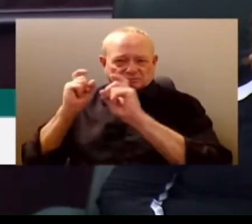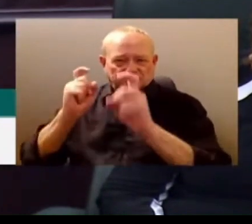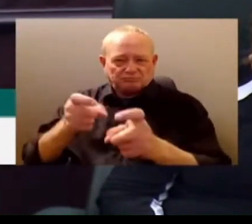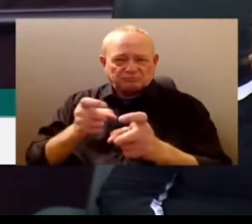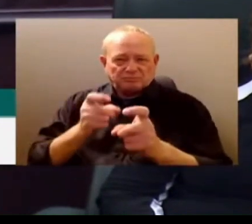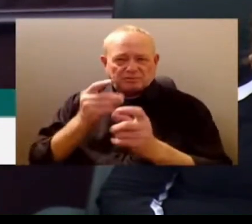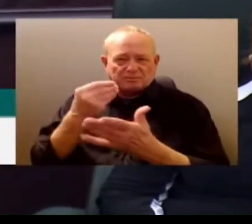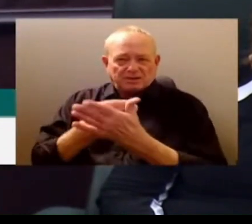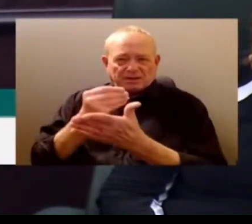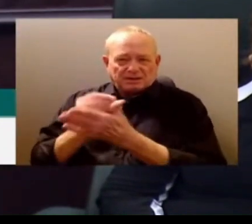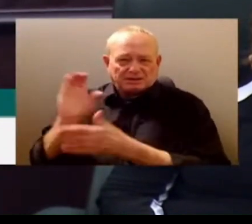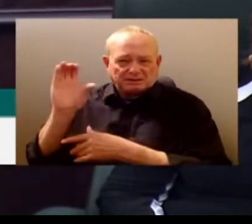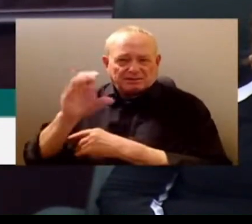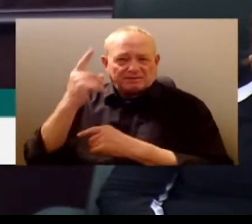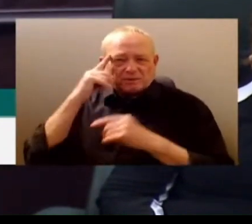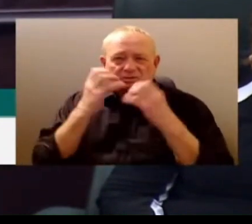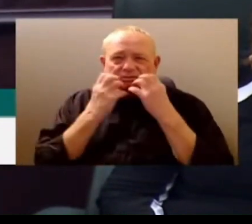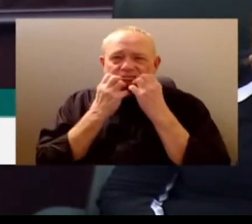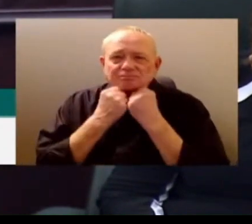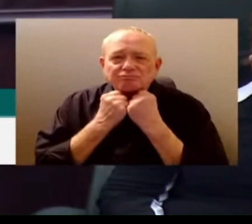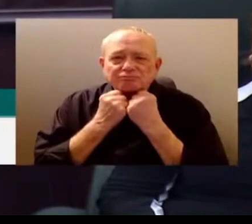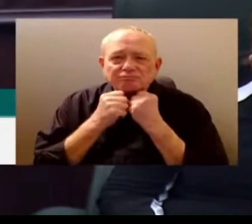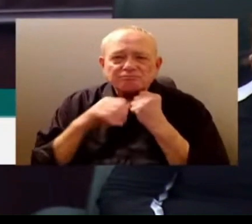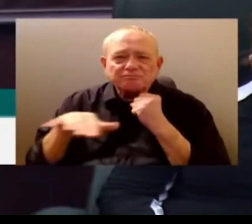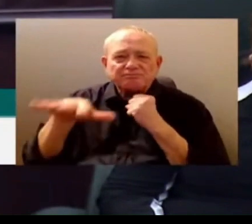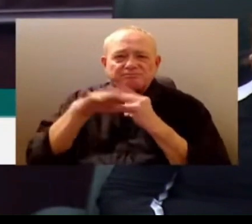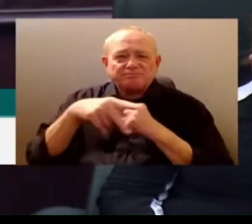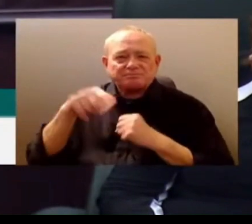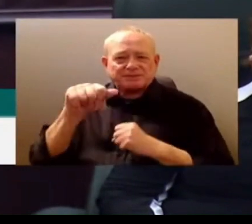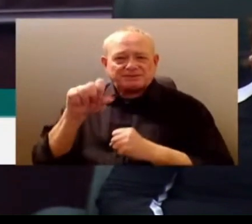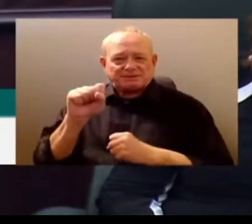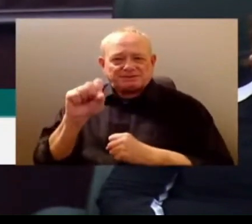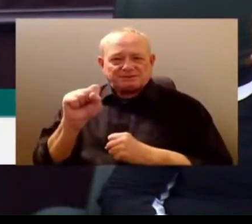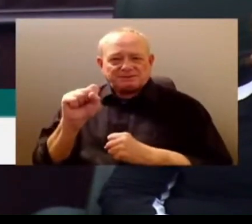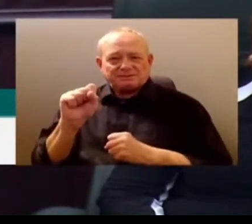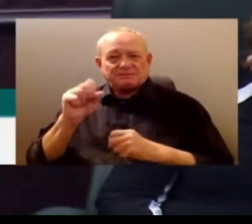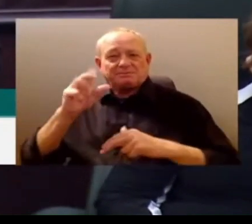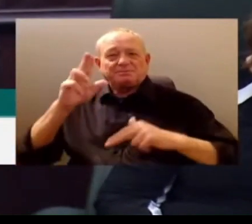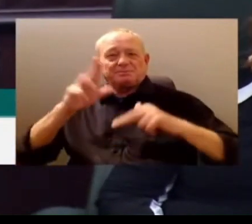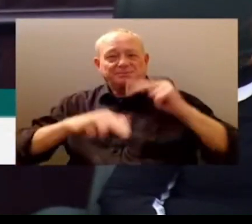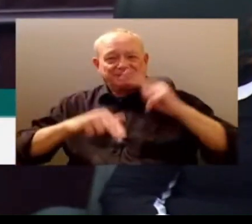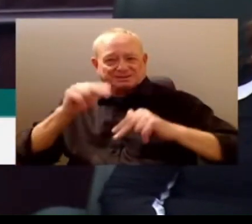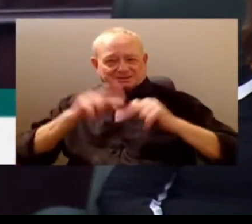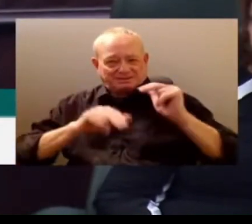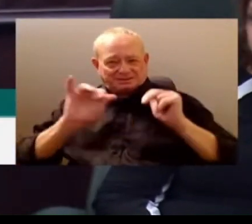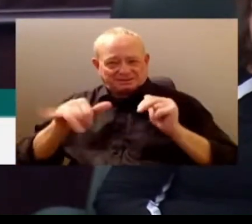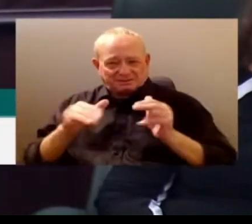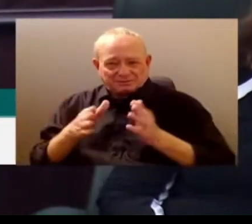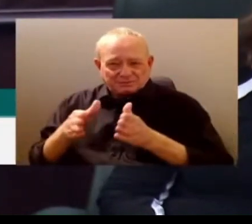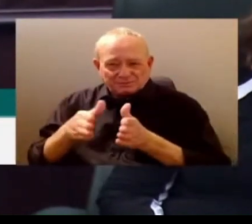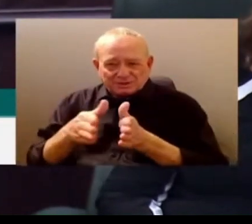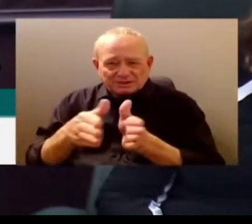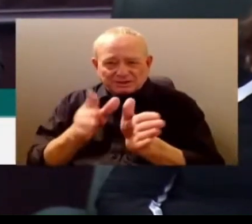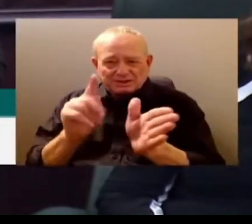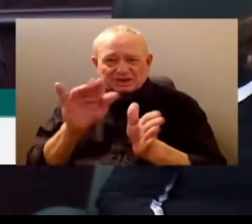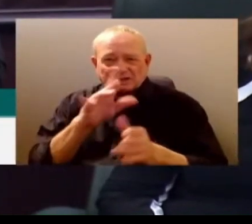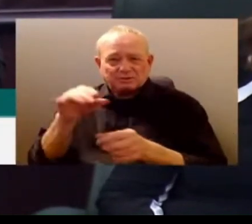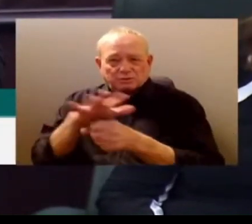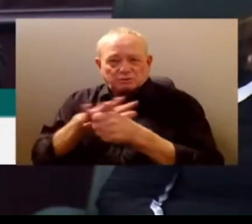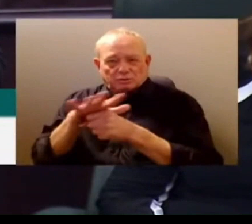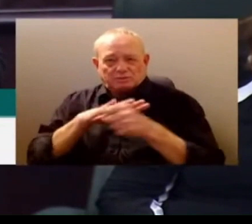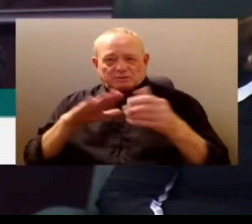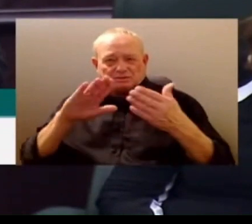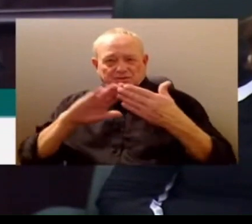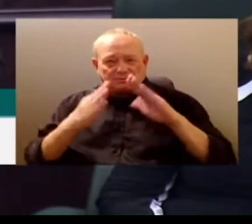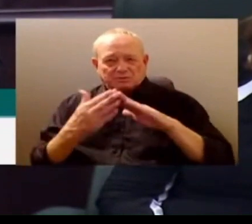to build and maintain this network, and given that the local community invested thousands of volunteer hours to do so, will the minister admit